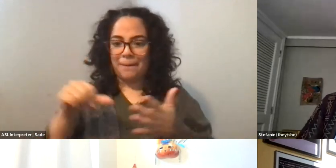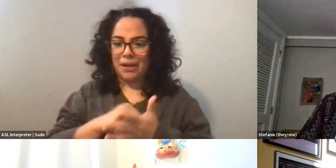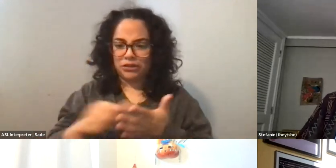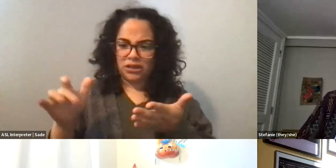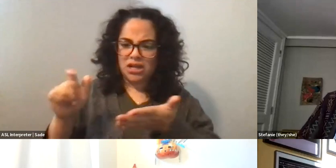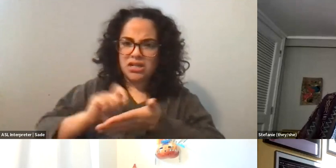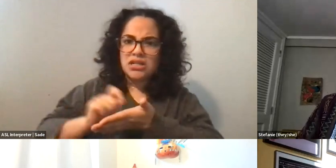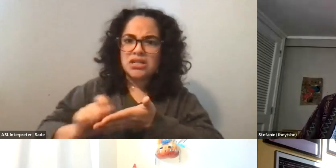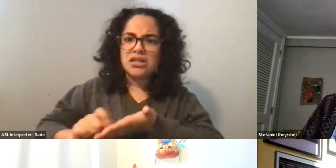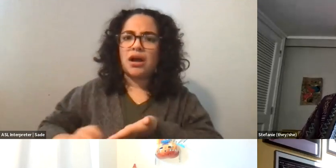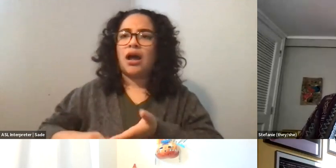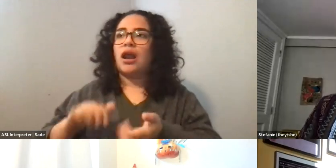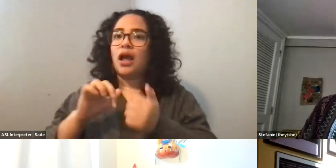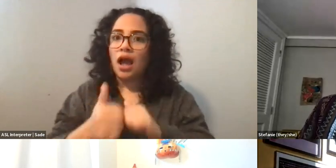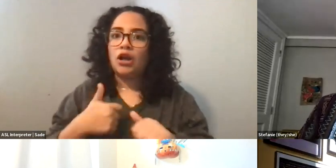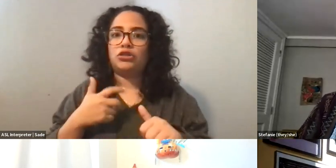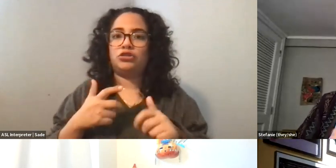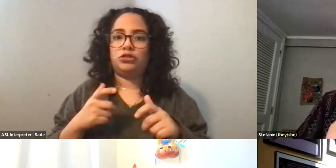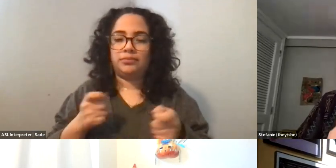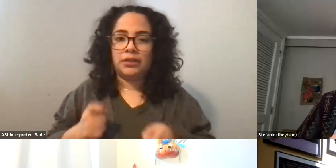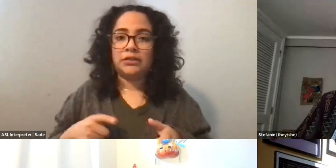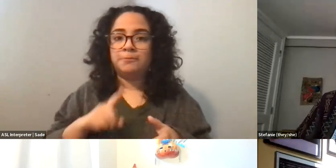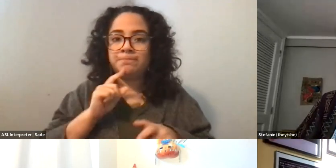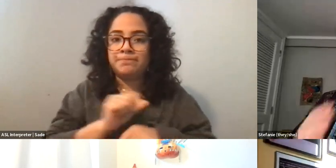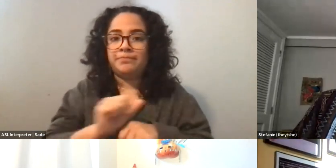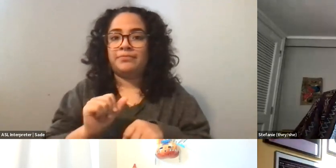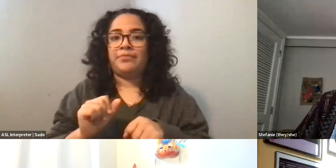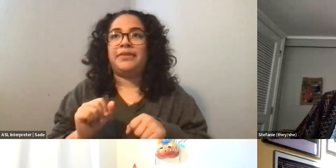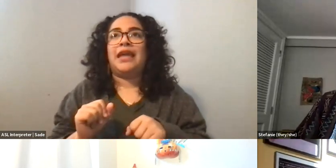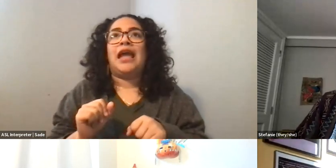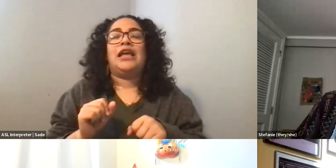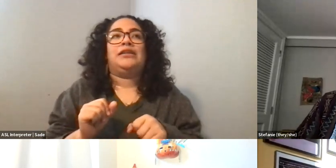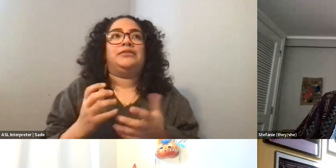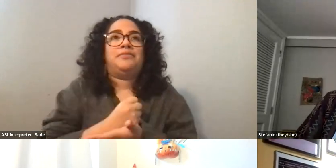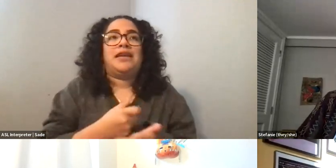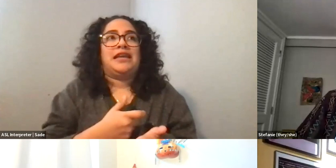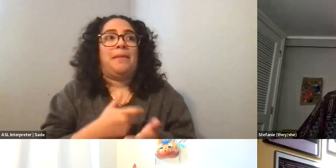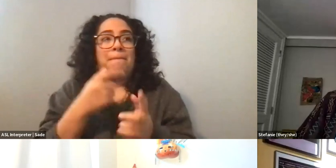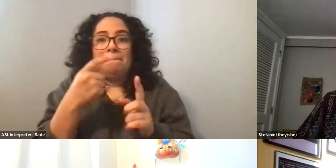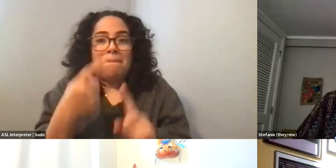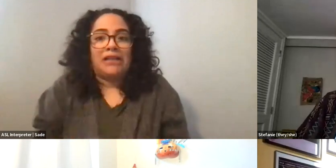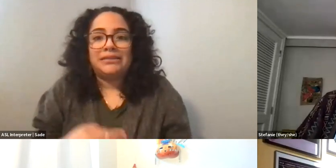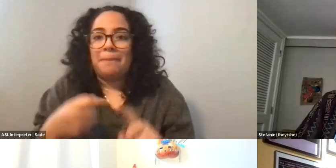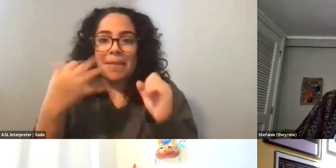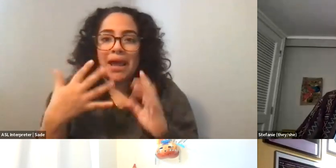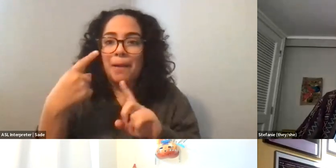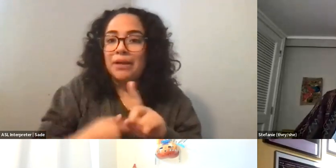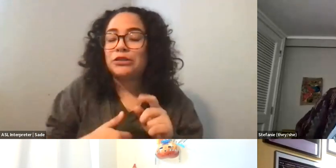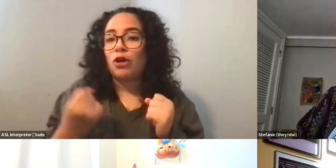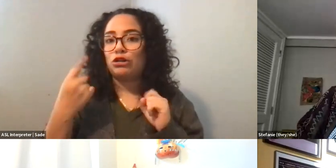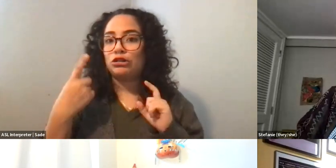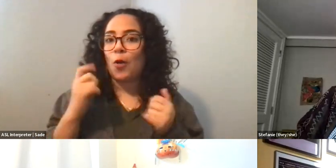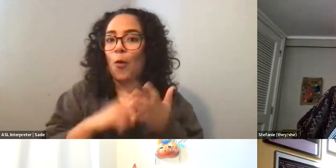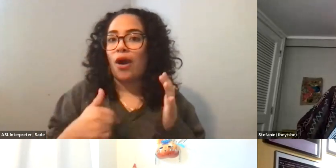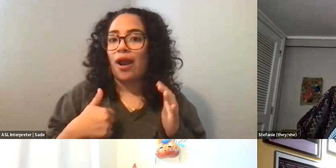that it literally took me months to understand what I had even written. And I use that in my work every